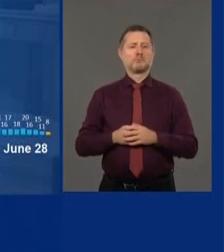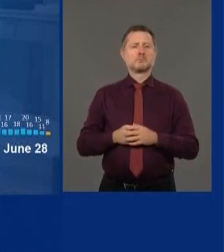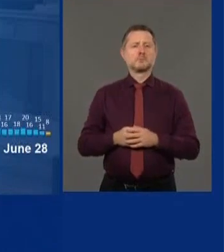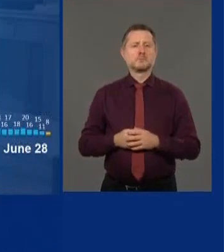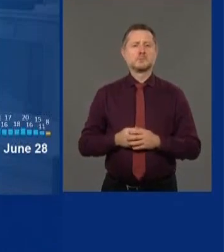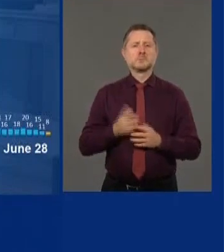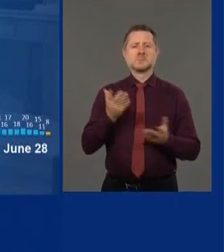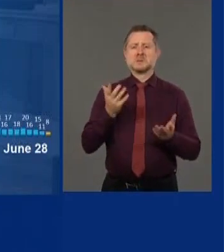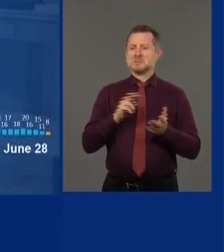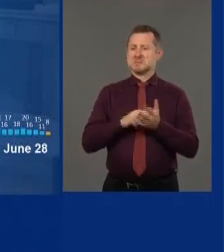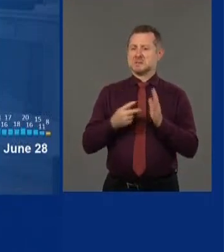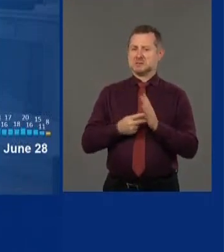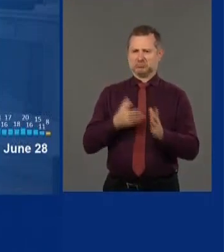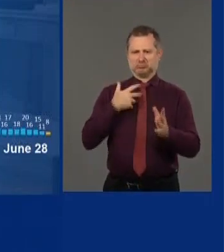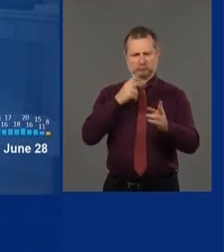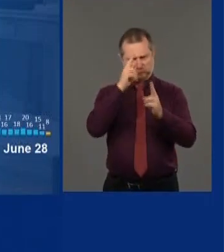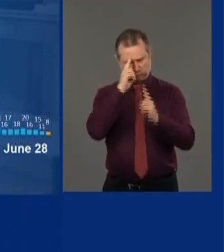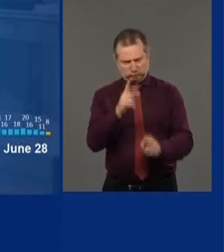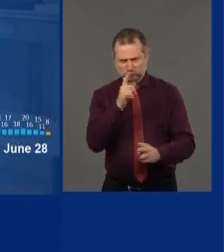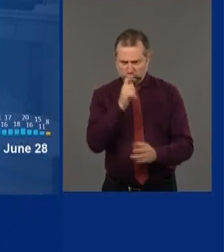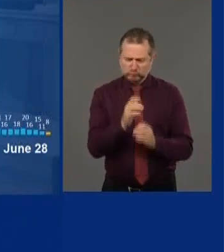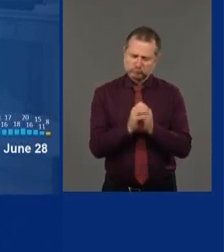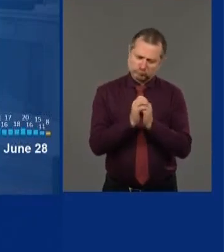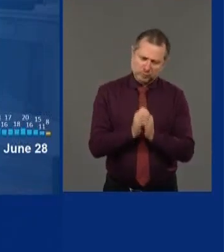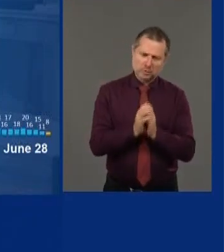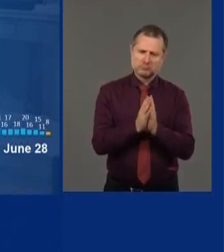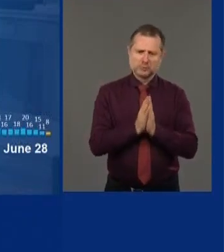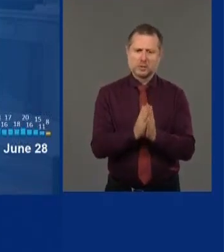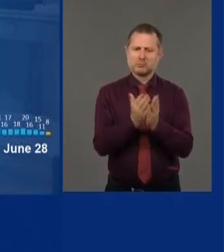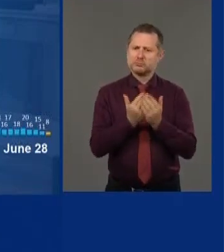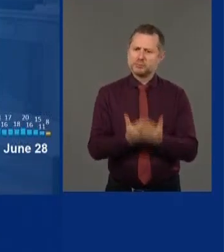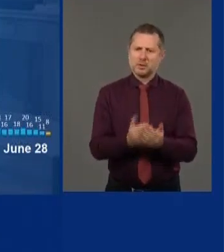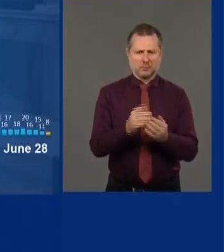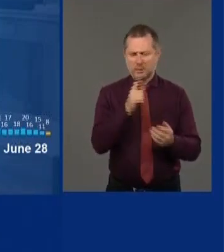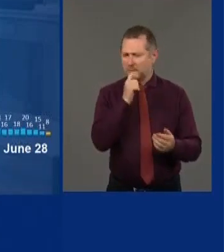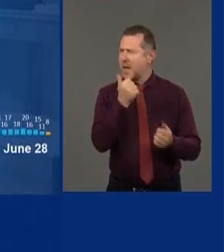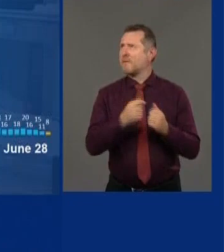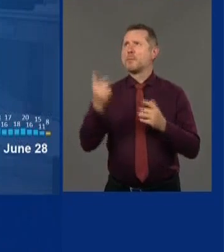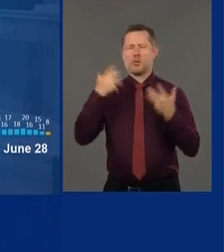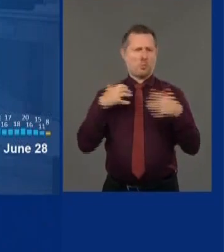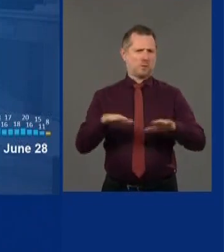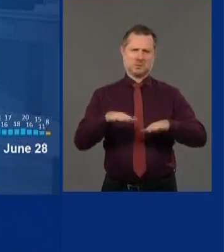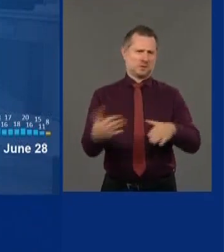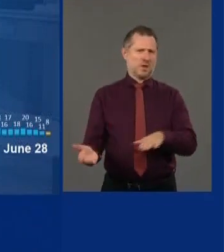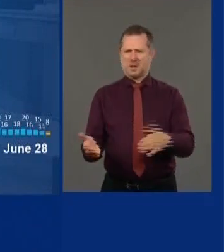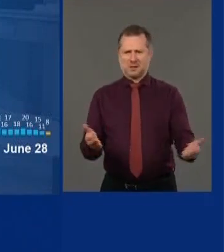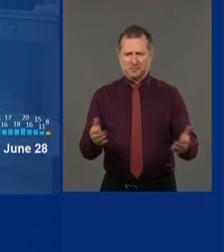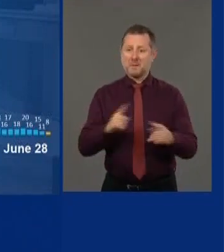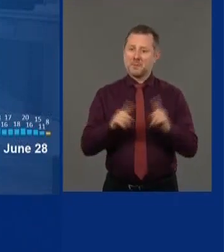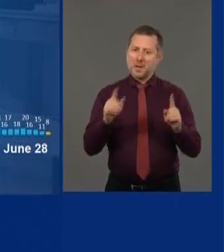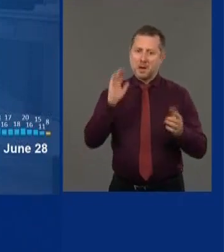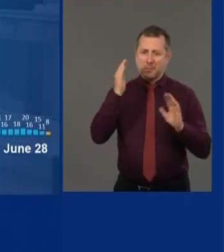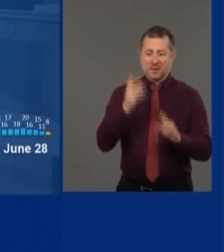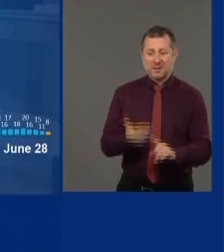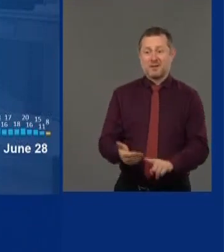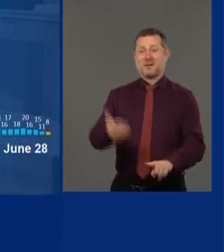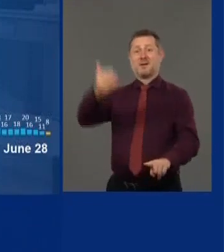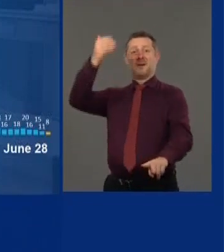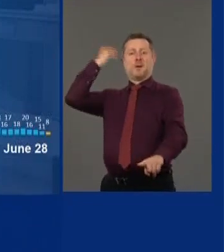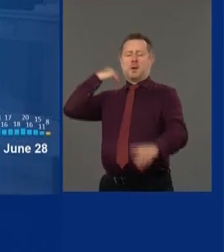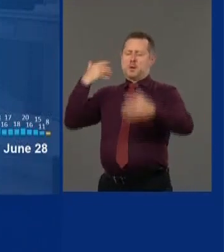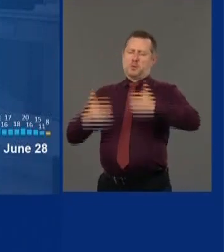We remember the eight in our thoughts and prayers, and we don't want to lose anyone in this state. But you look at where we are compared to where we have